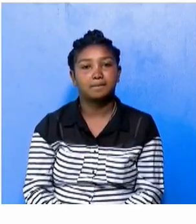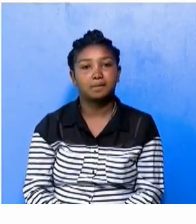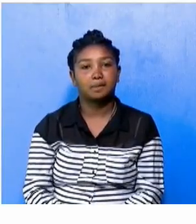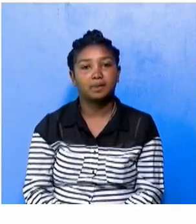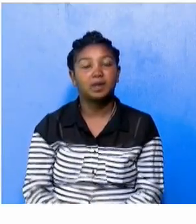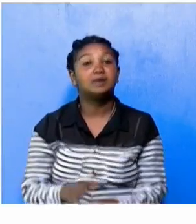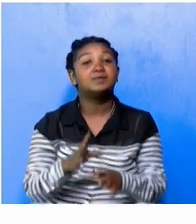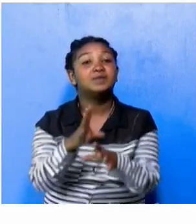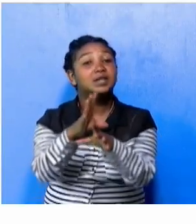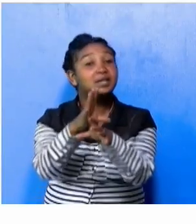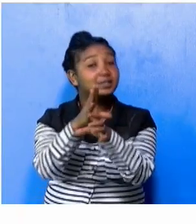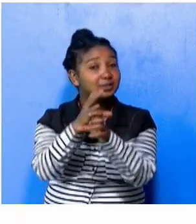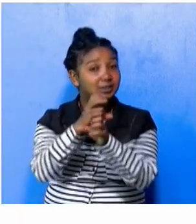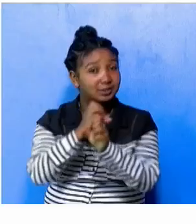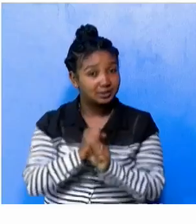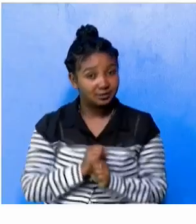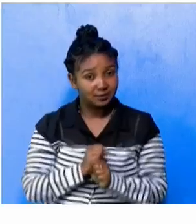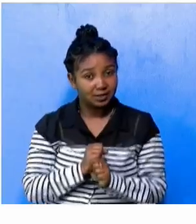The receiver